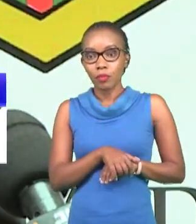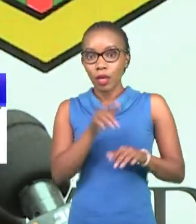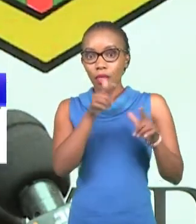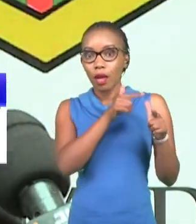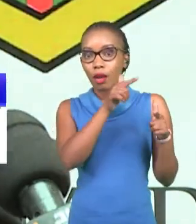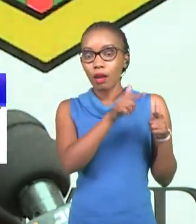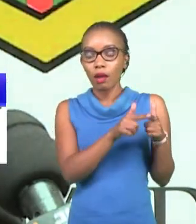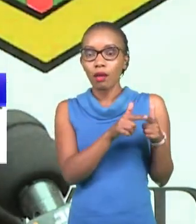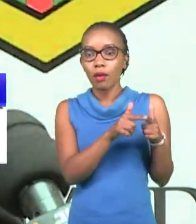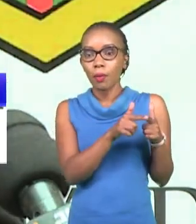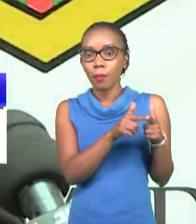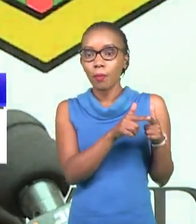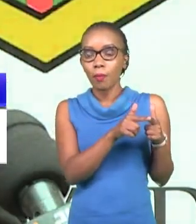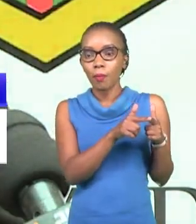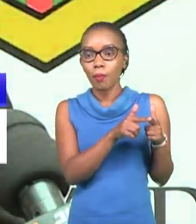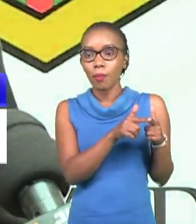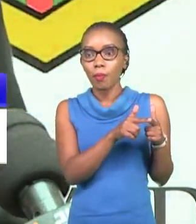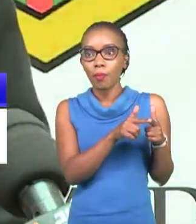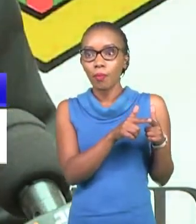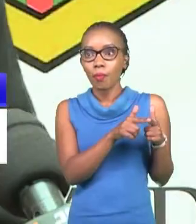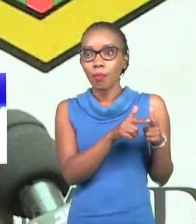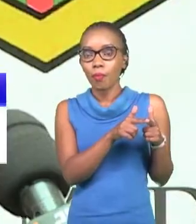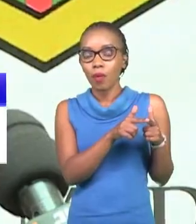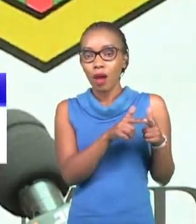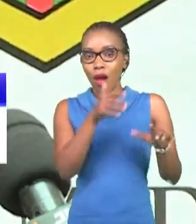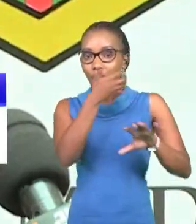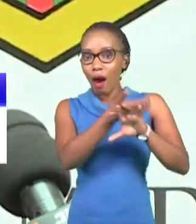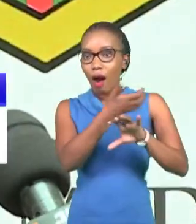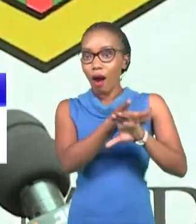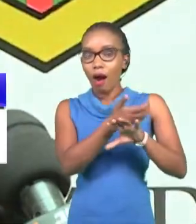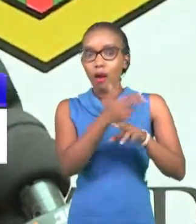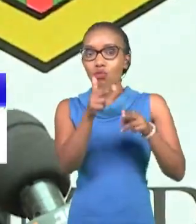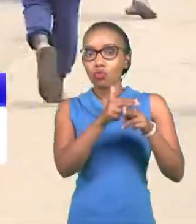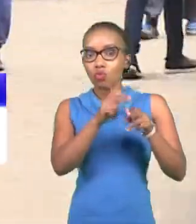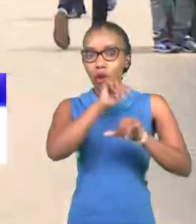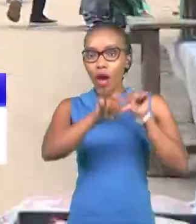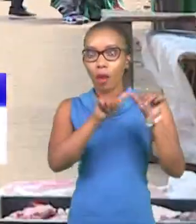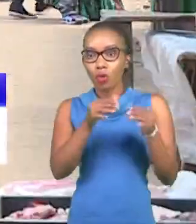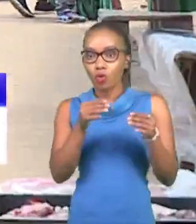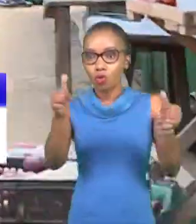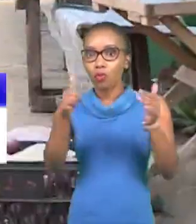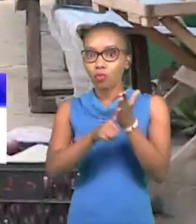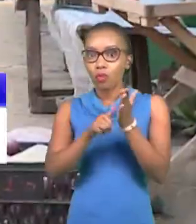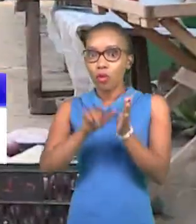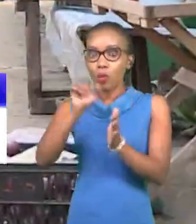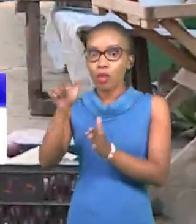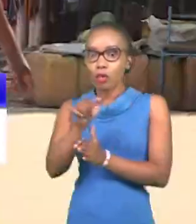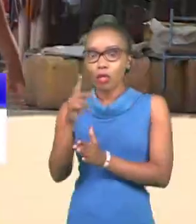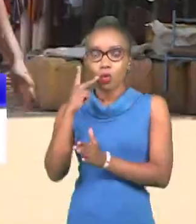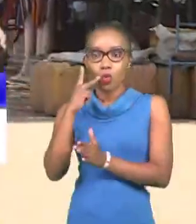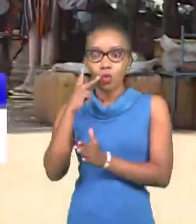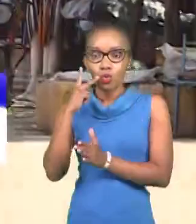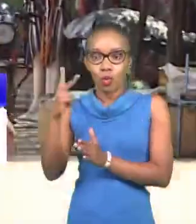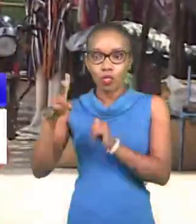then we'll be in a very difficult place in regards to the response to this pandemic. 1,127 people